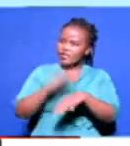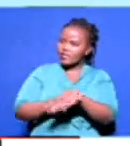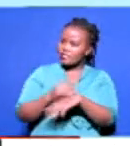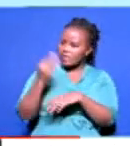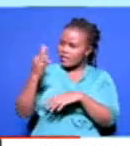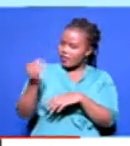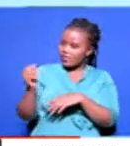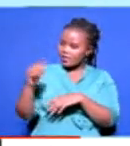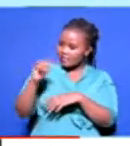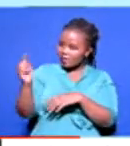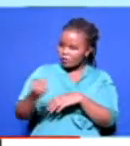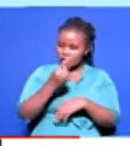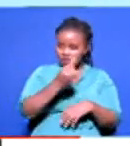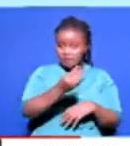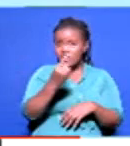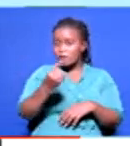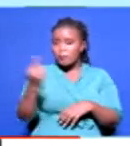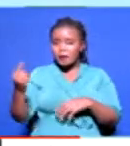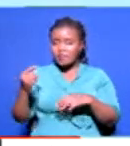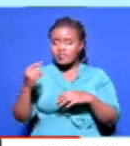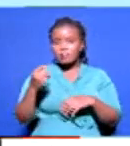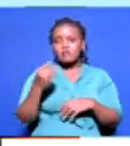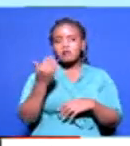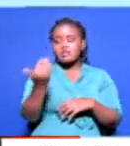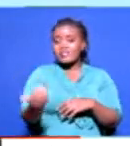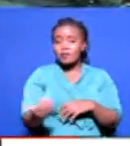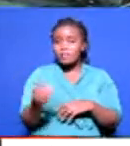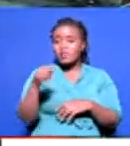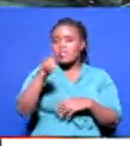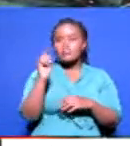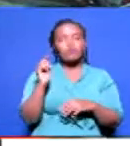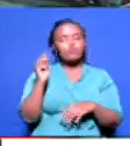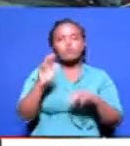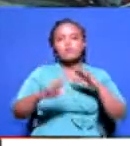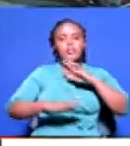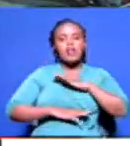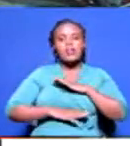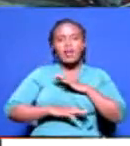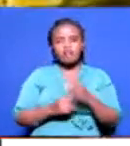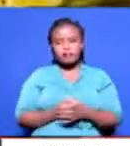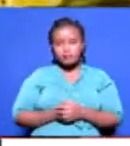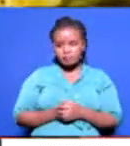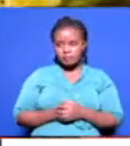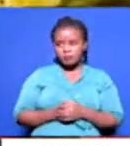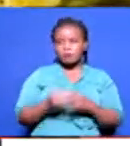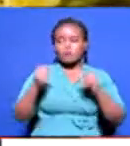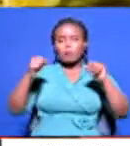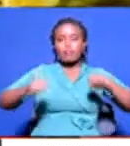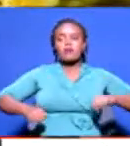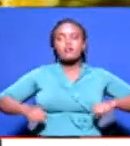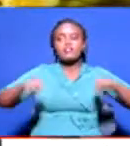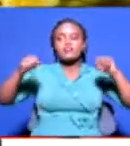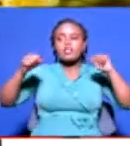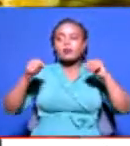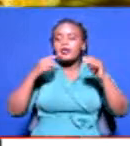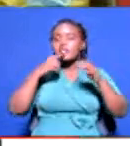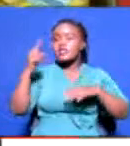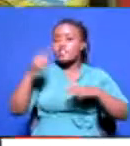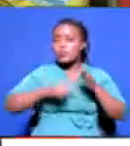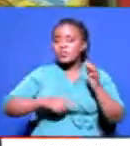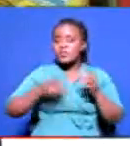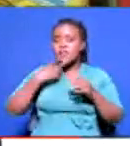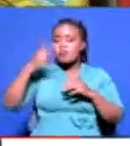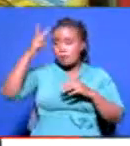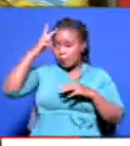child. That, the principal stream will be comfortable. Kesha Chairman Alfred Indimuli says parents must do more